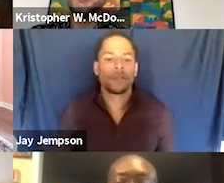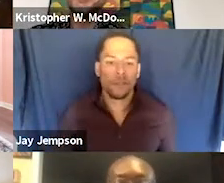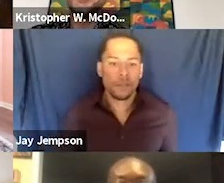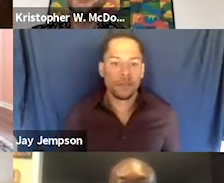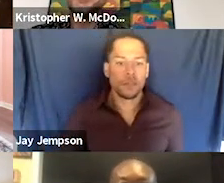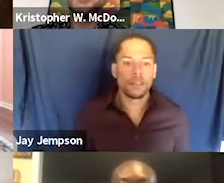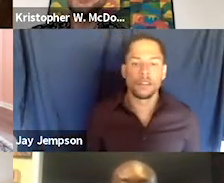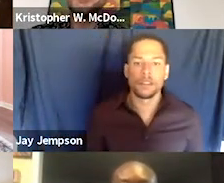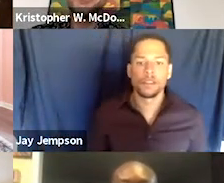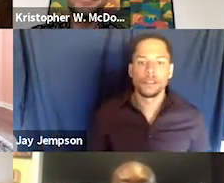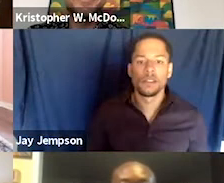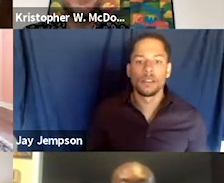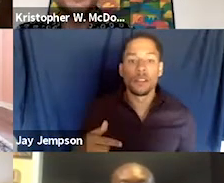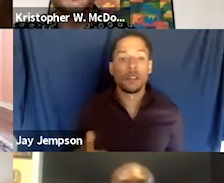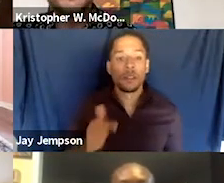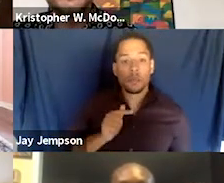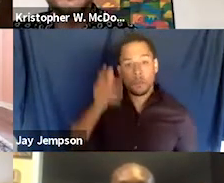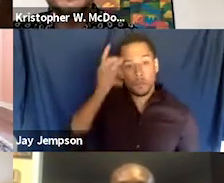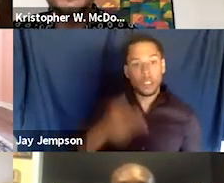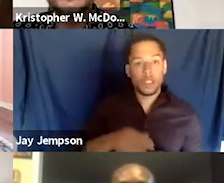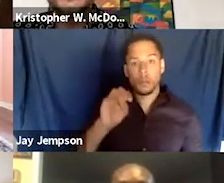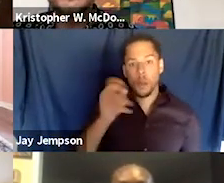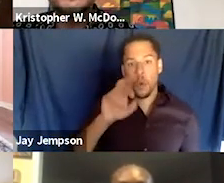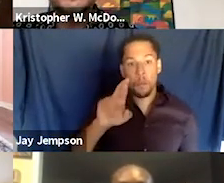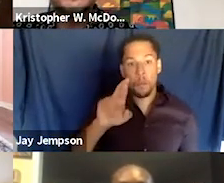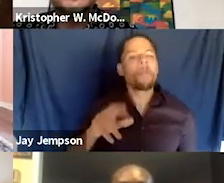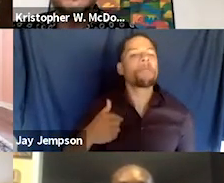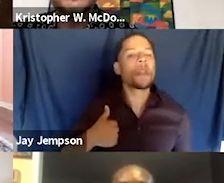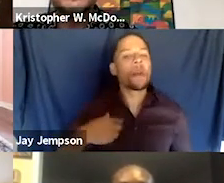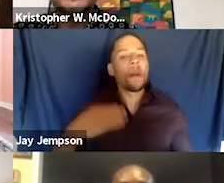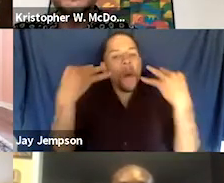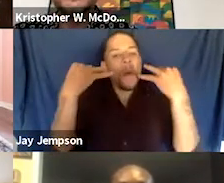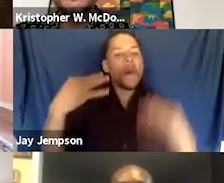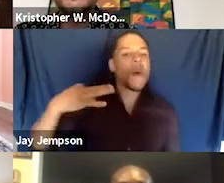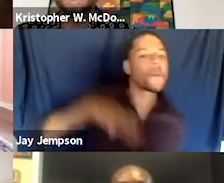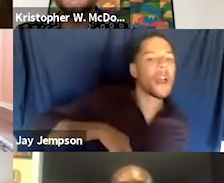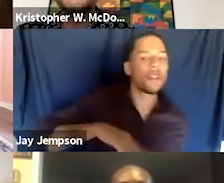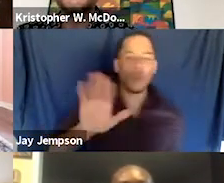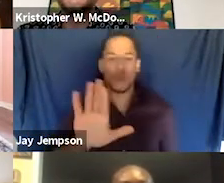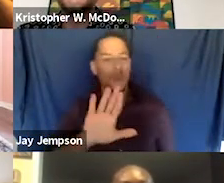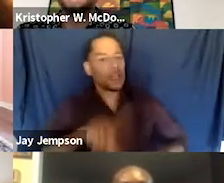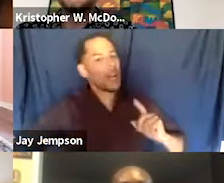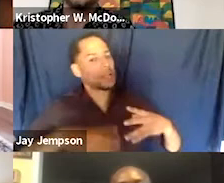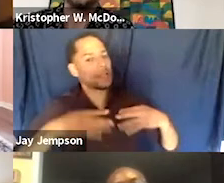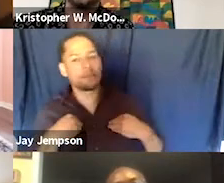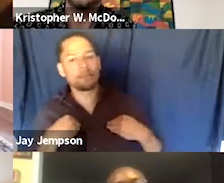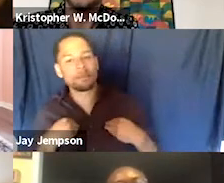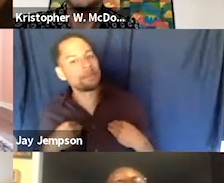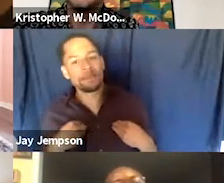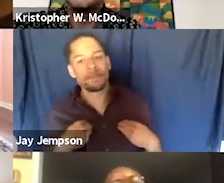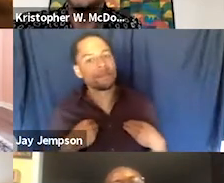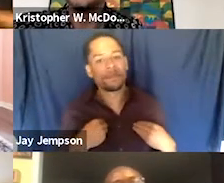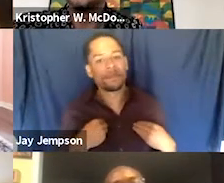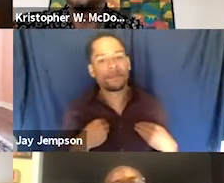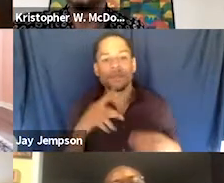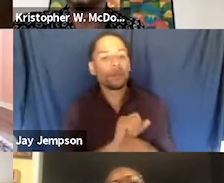I'm jumping in just to say this. I cannot take credit for this by any stretch of the imagination. This is all Toran,